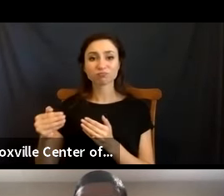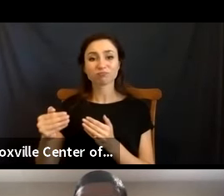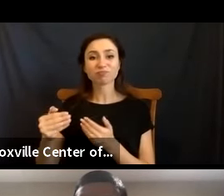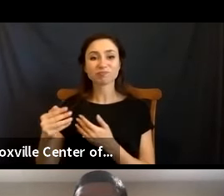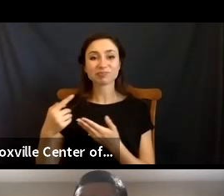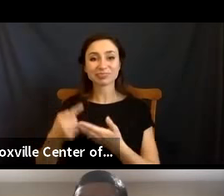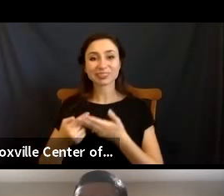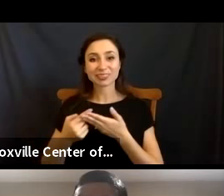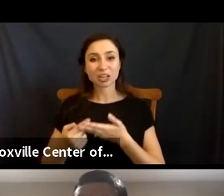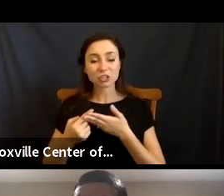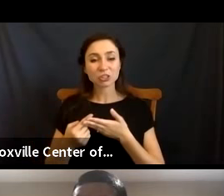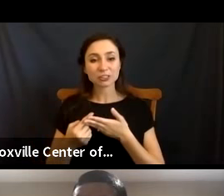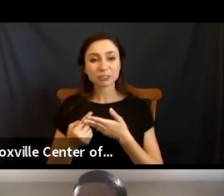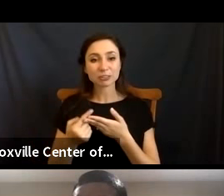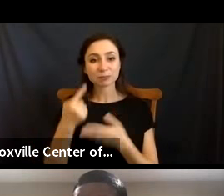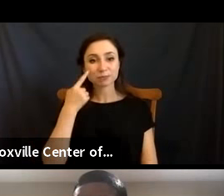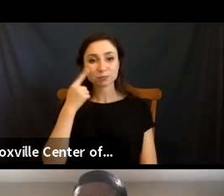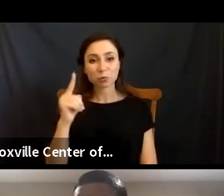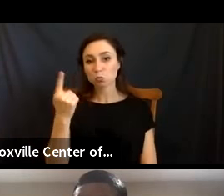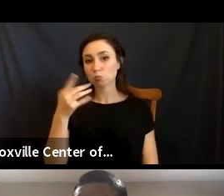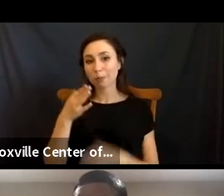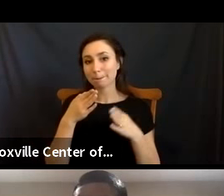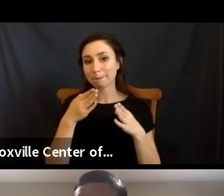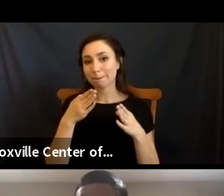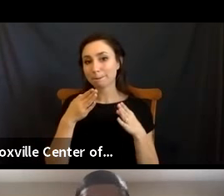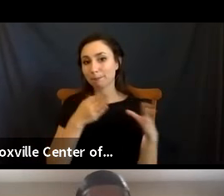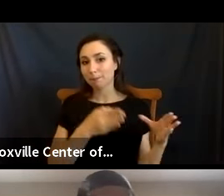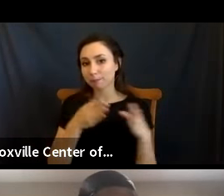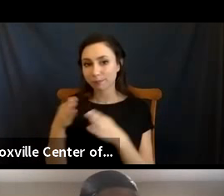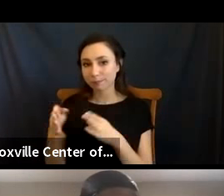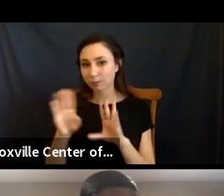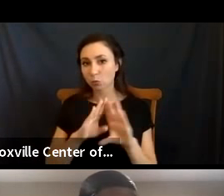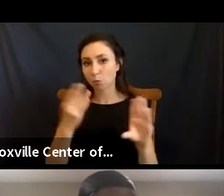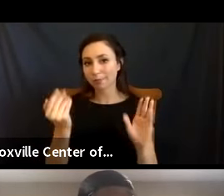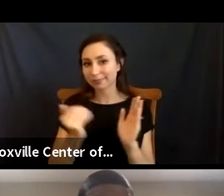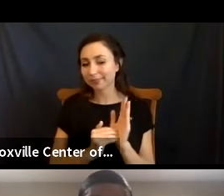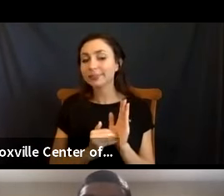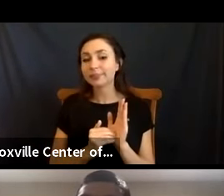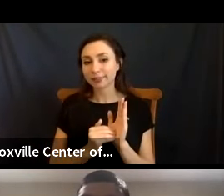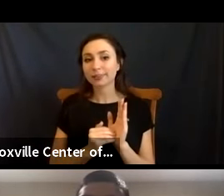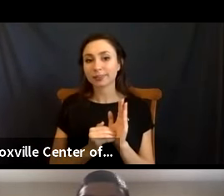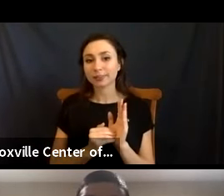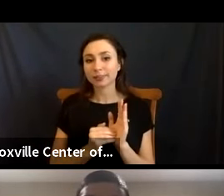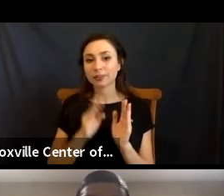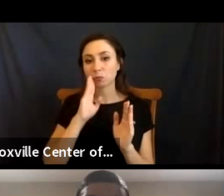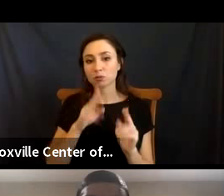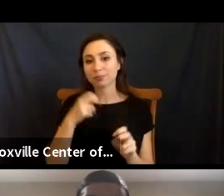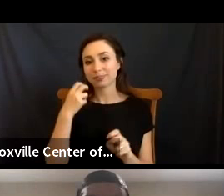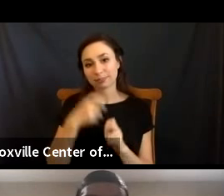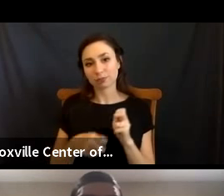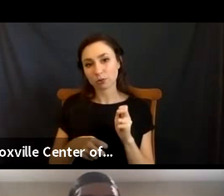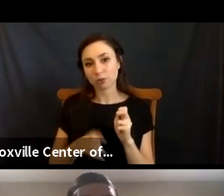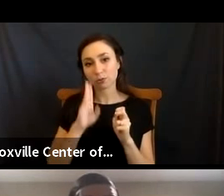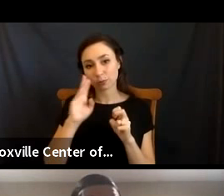in terms of one method of potentially opening back up. It would be very difficult, and probably, as